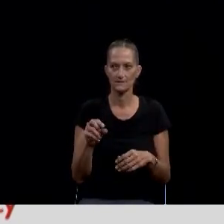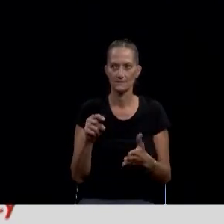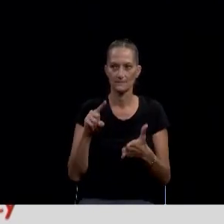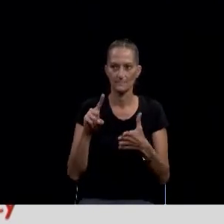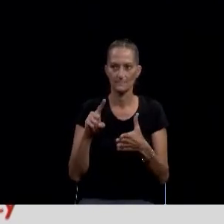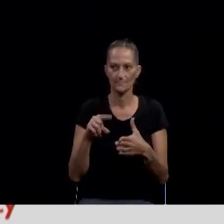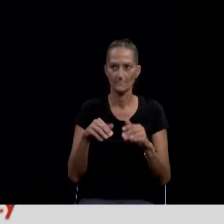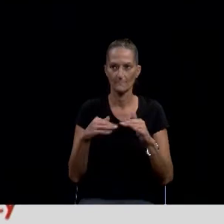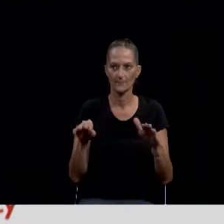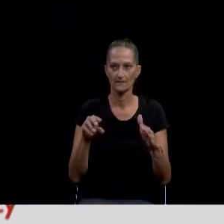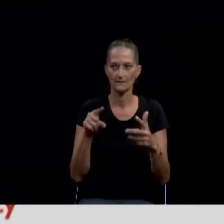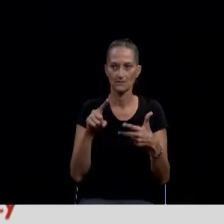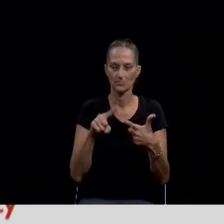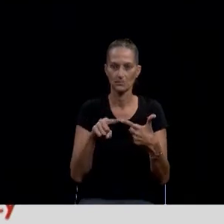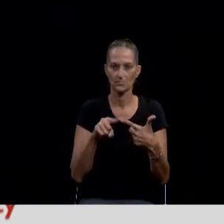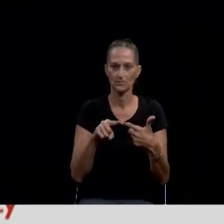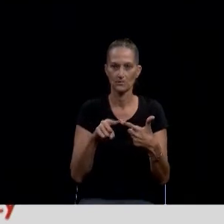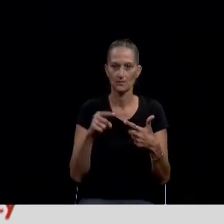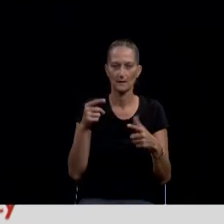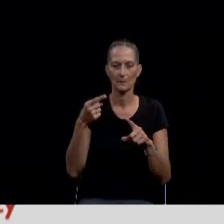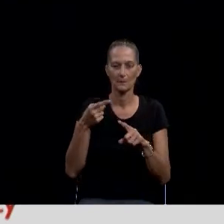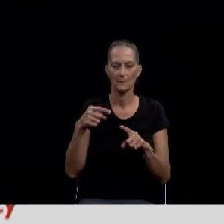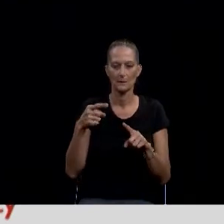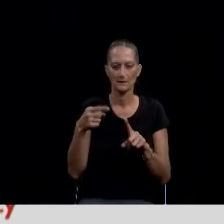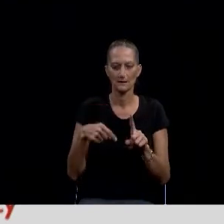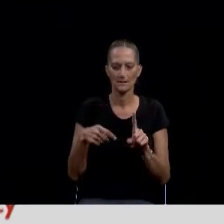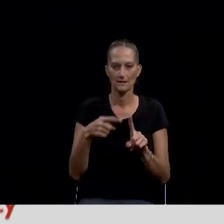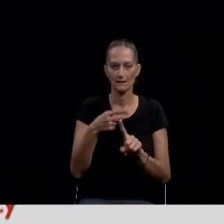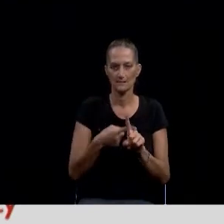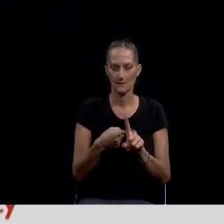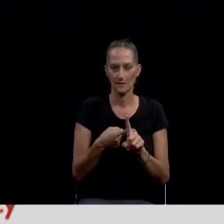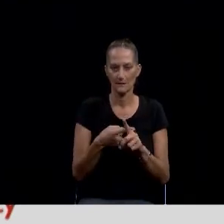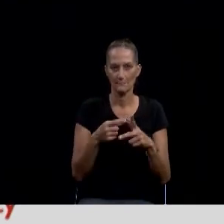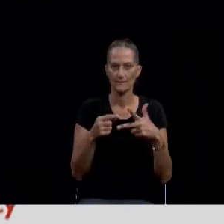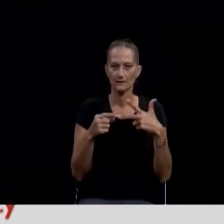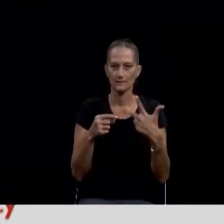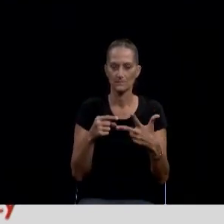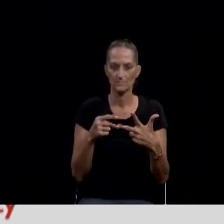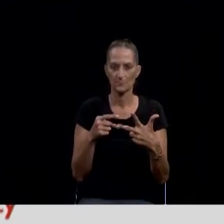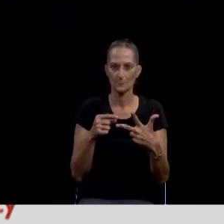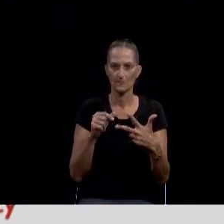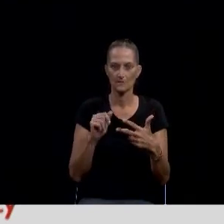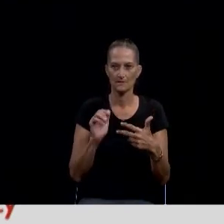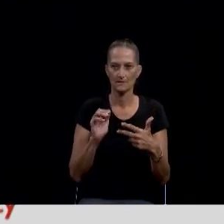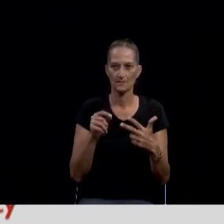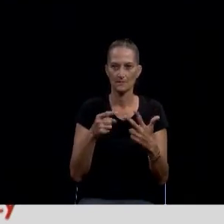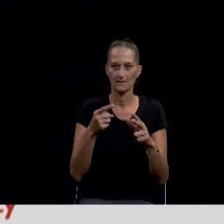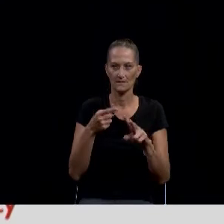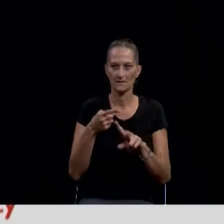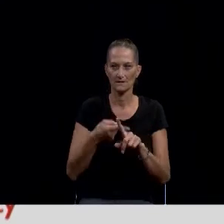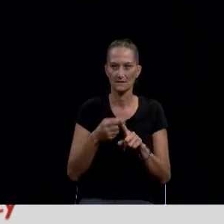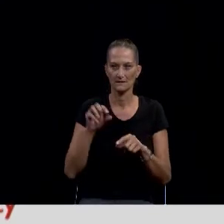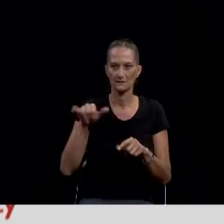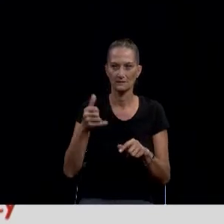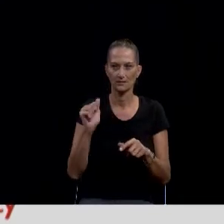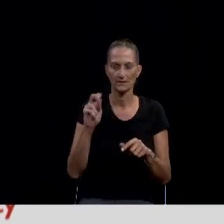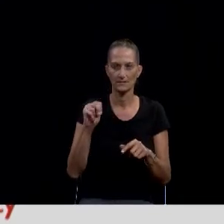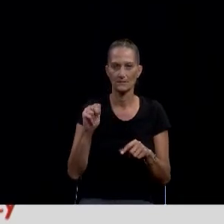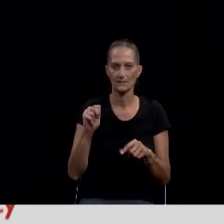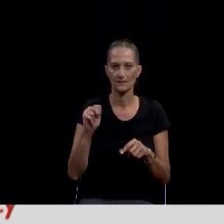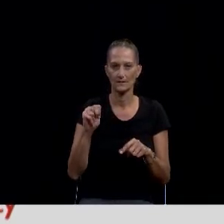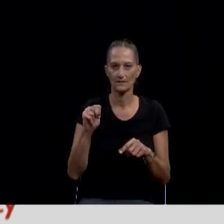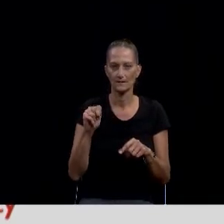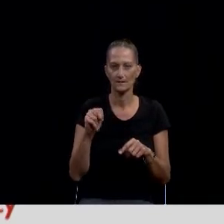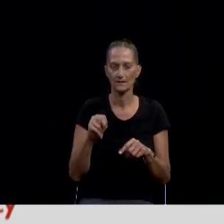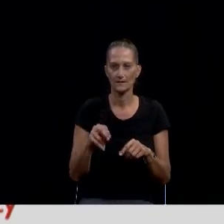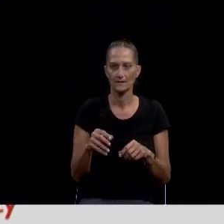the end of January. So we expect the project to wrap up sometime this spring and for summer 2021 to see the space activated